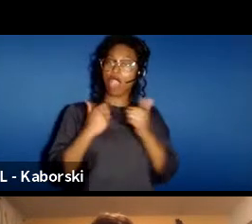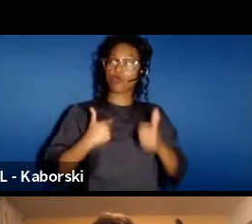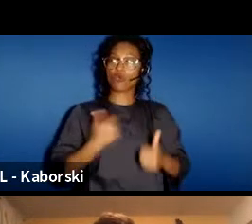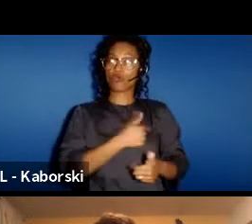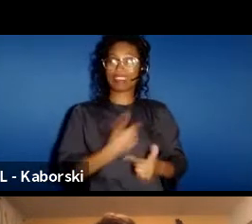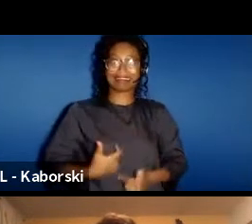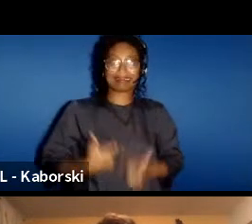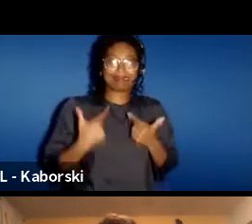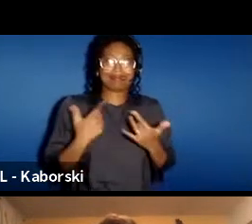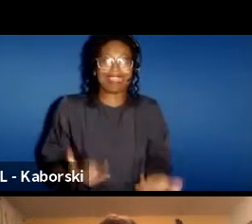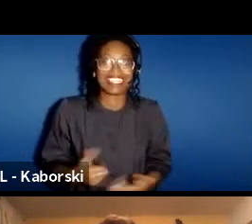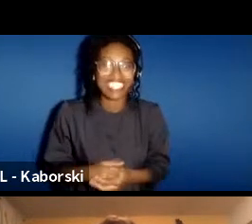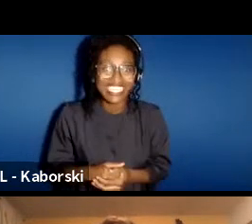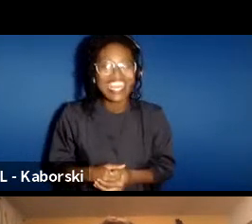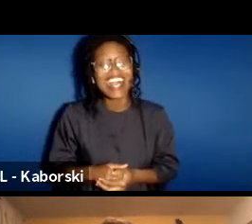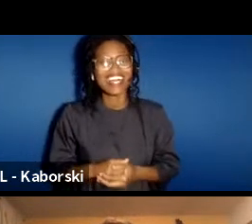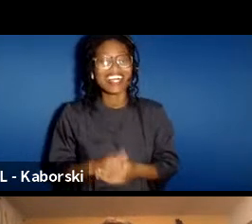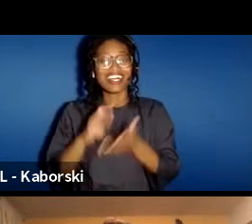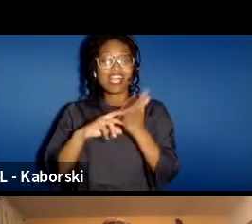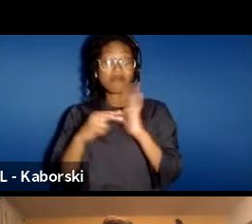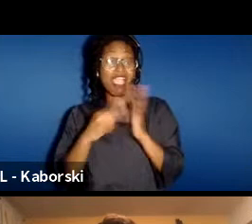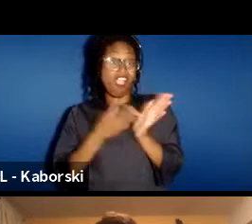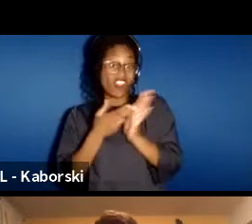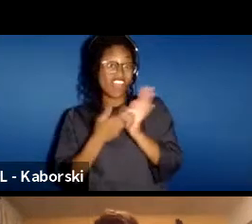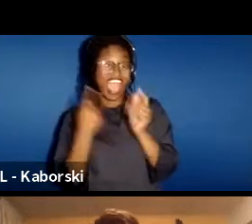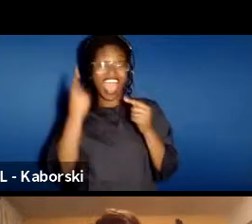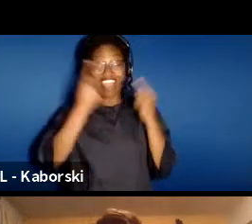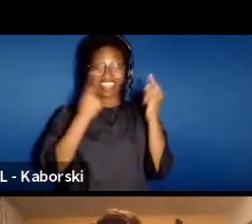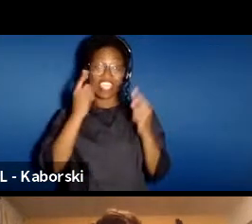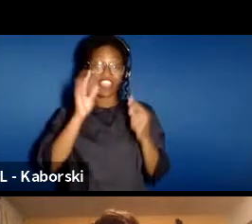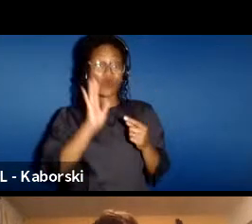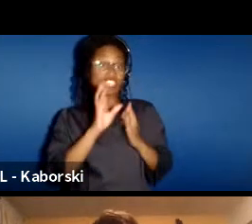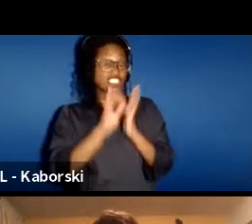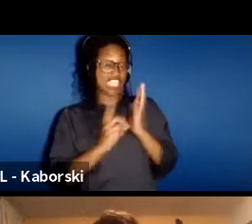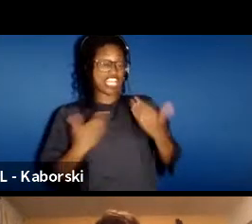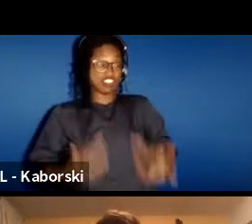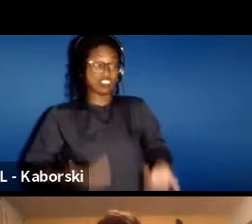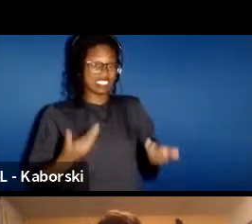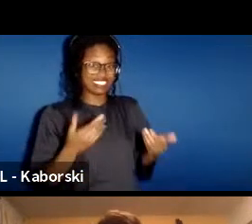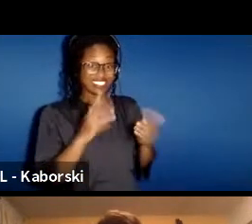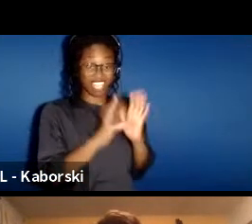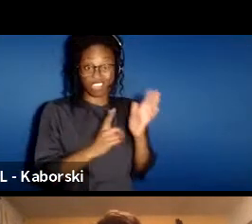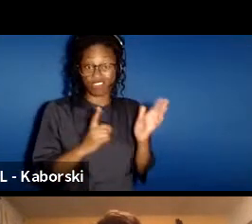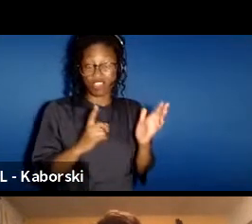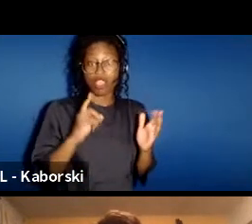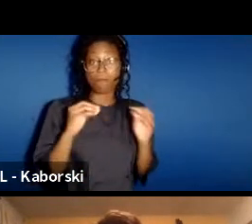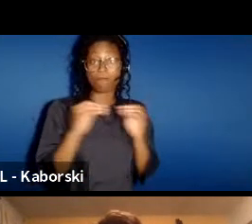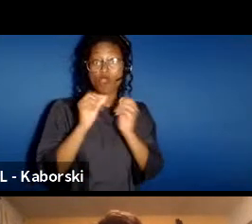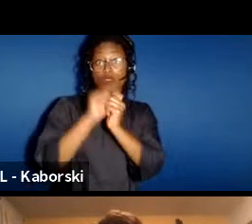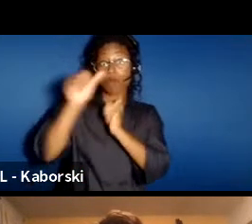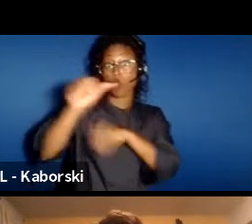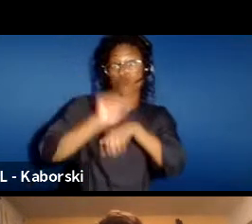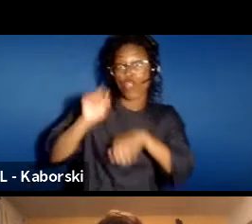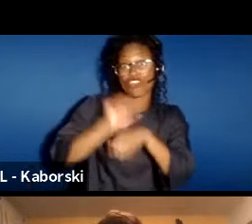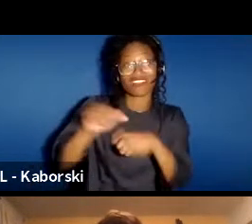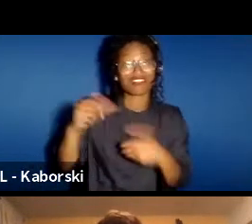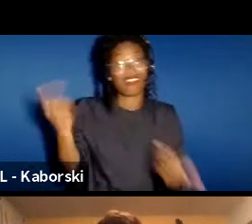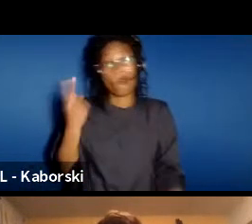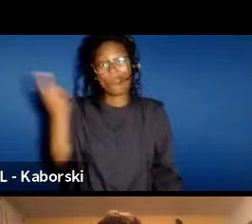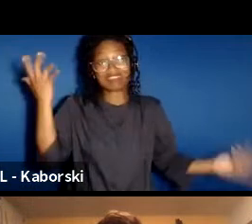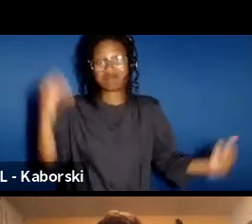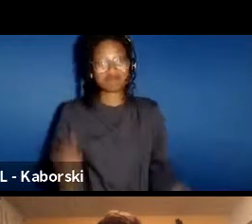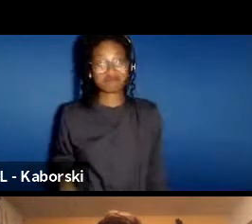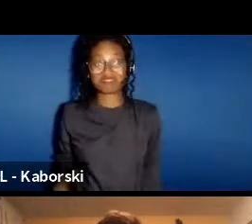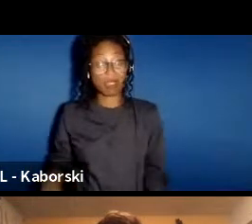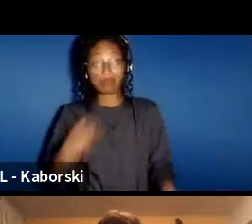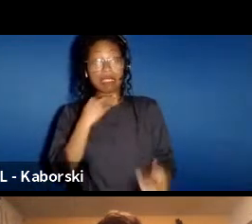And, you know, honestly, I think that we're going to end up, just as designers, working more remotely. I know that one of the